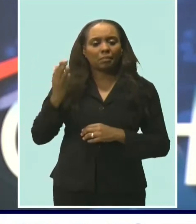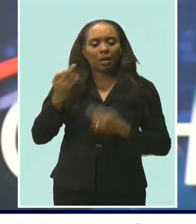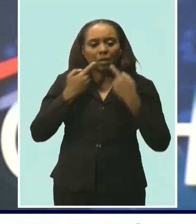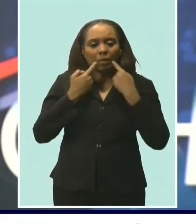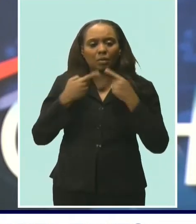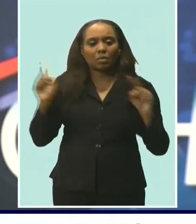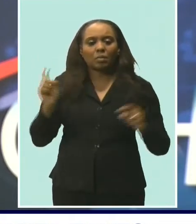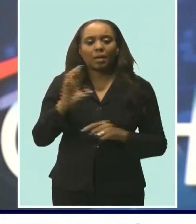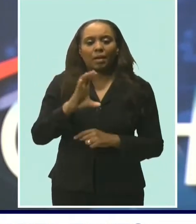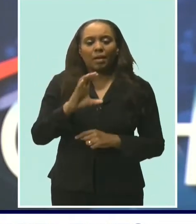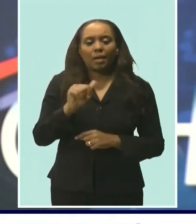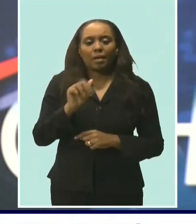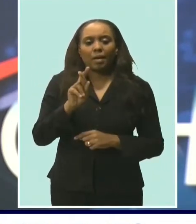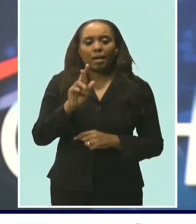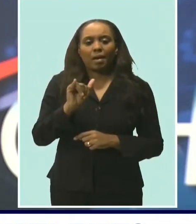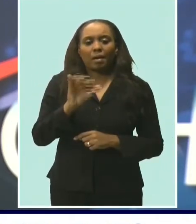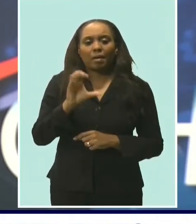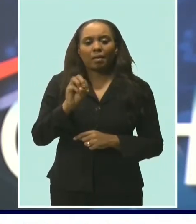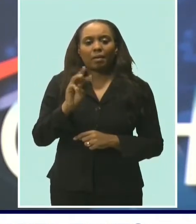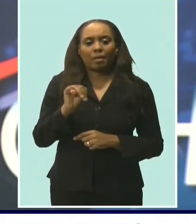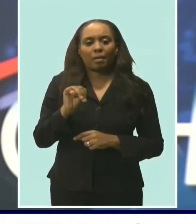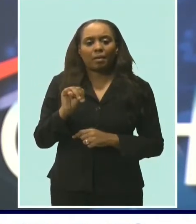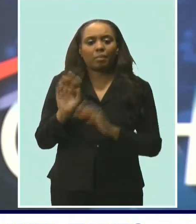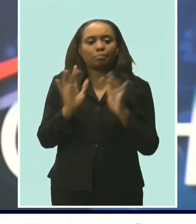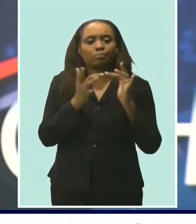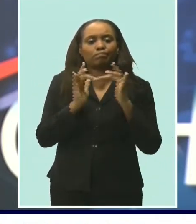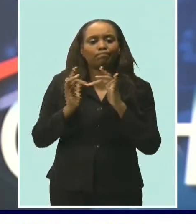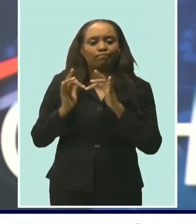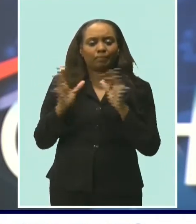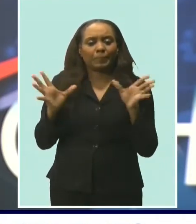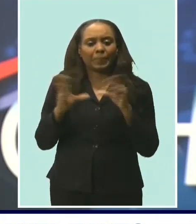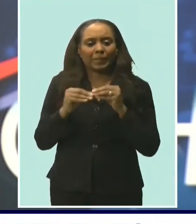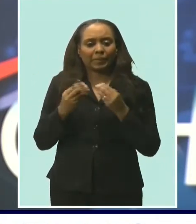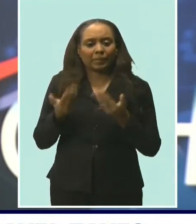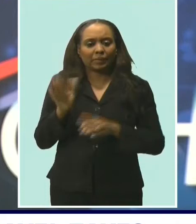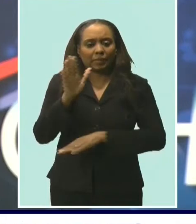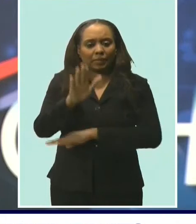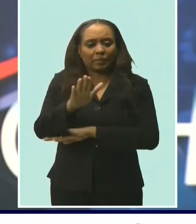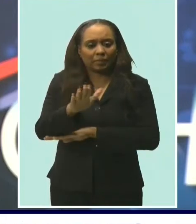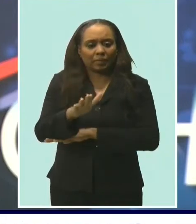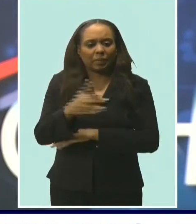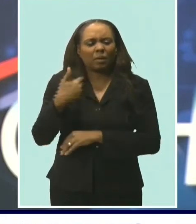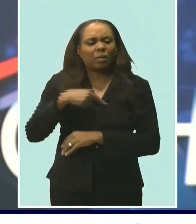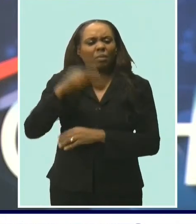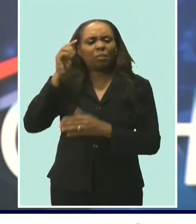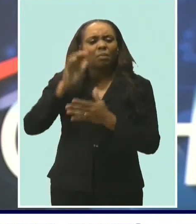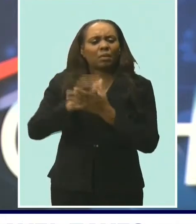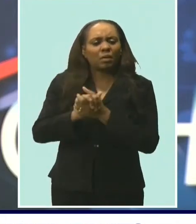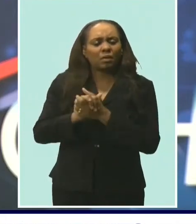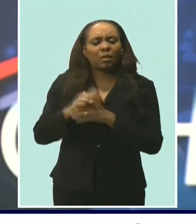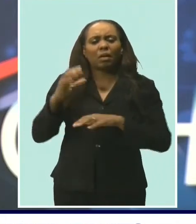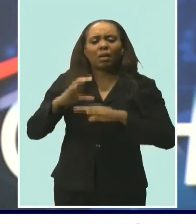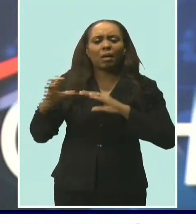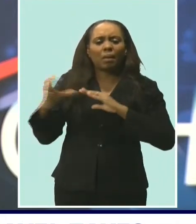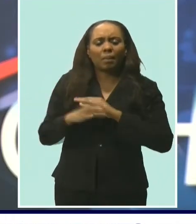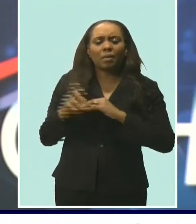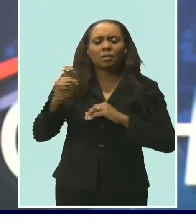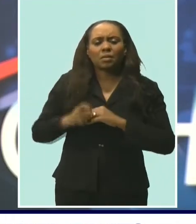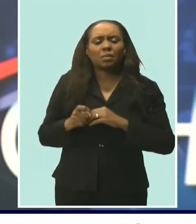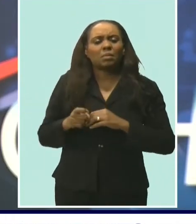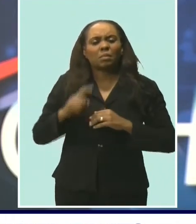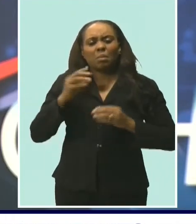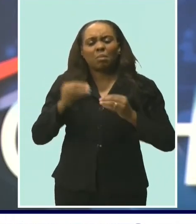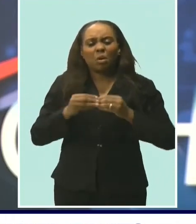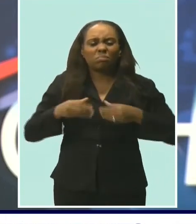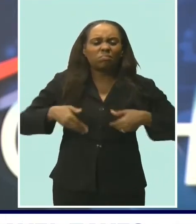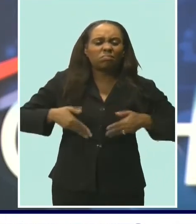Impacts virtual security conference this afternoon. She says the country believes in an open skies approach as far as possible. Now, several